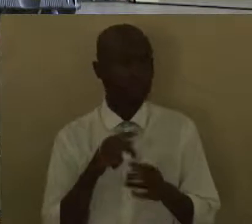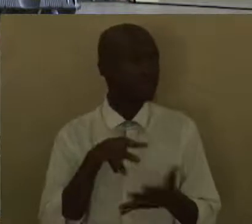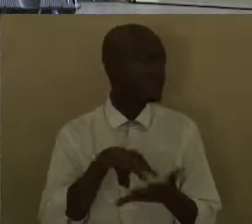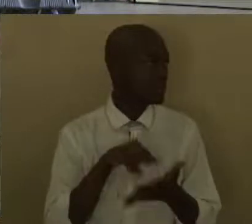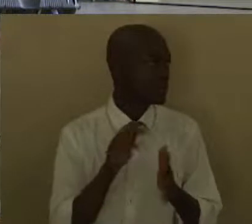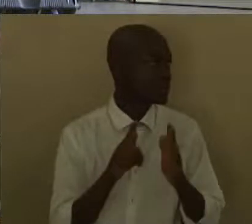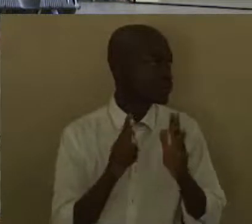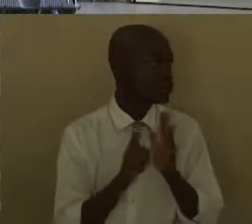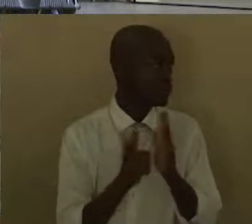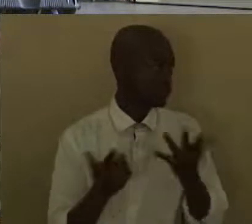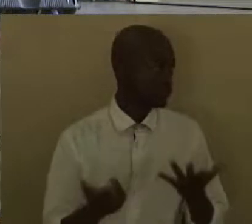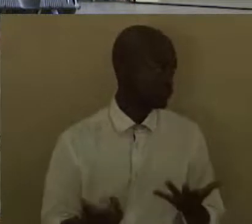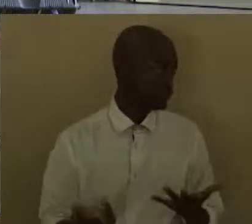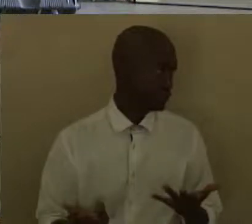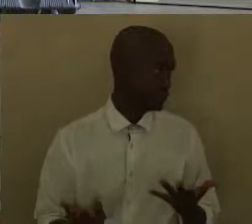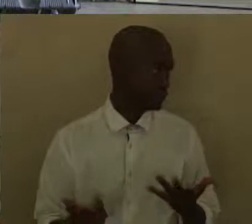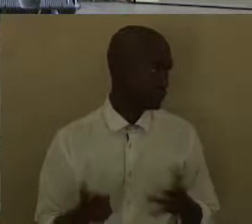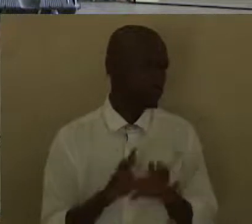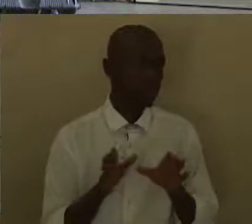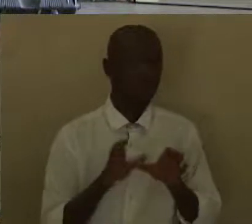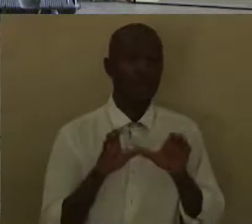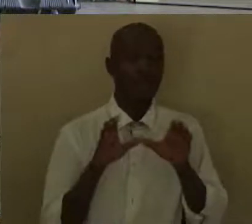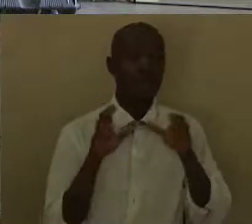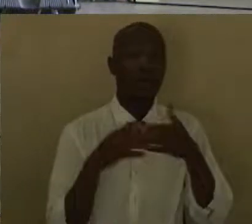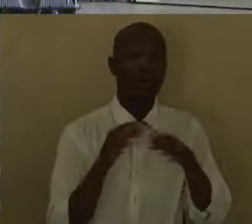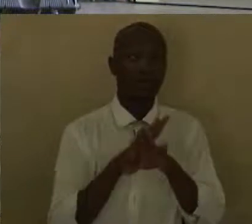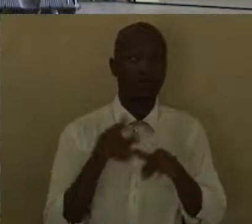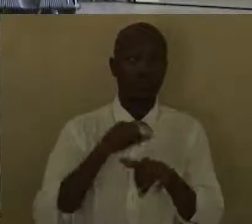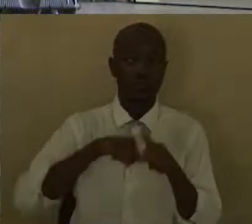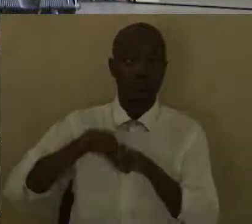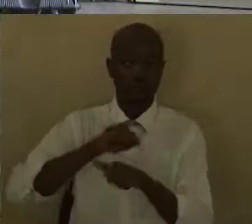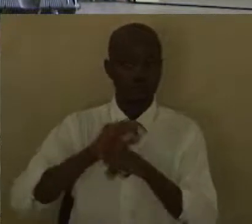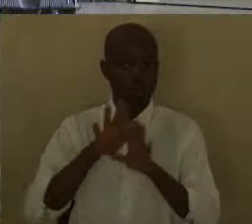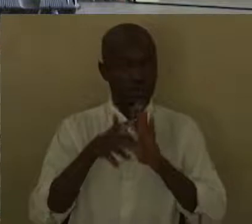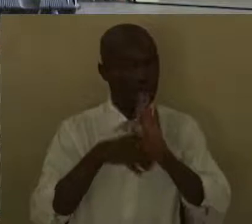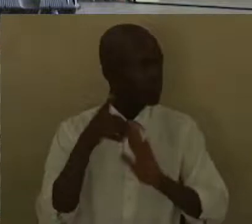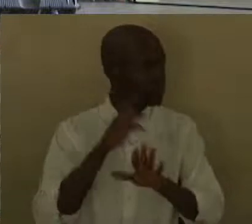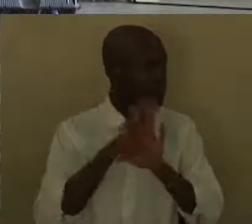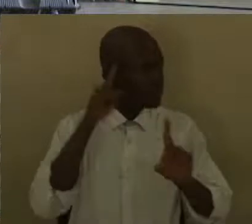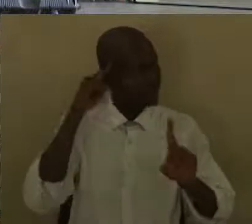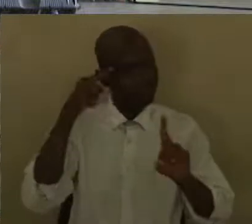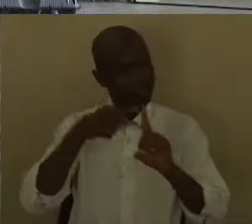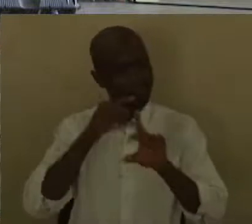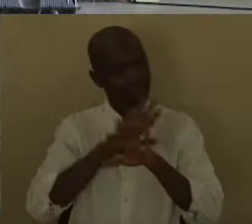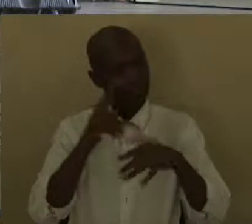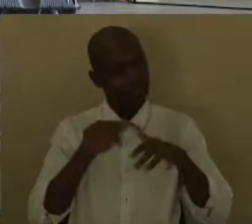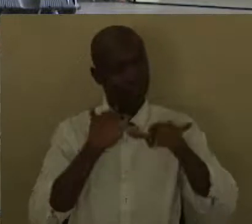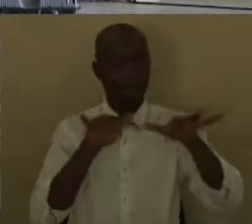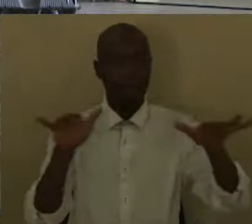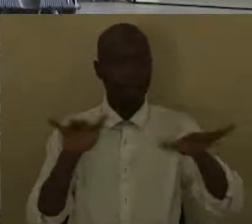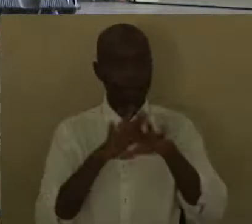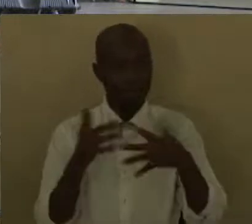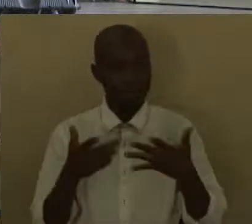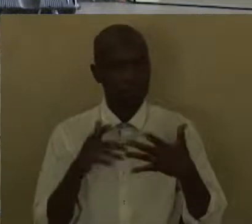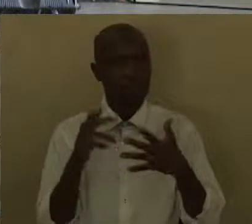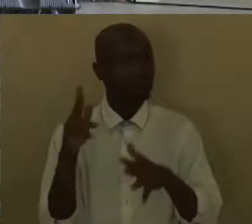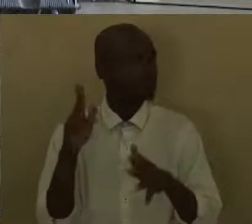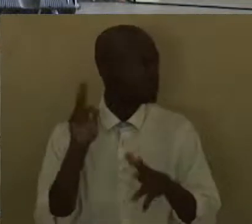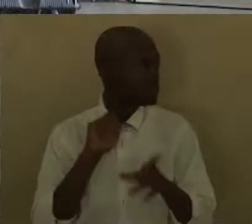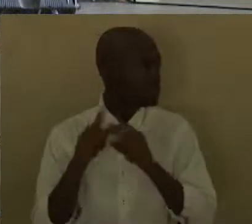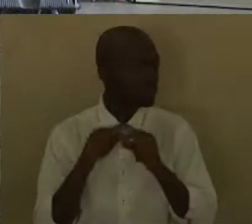Rules. The Committee on Social Development aims to conduct public hearings to solicit